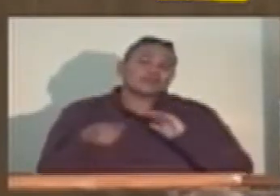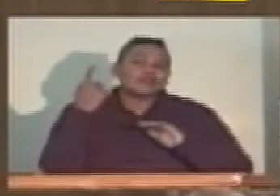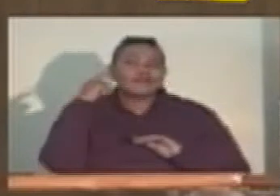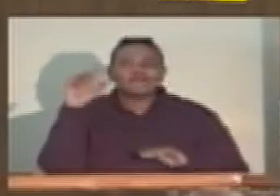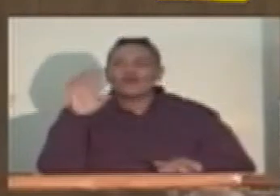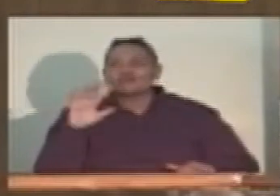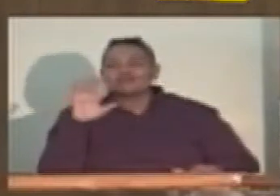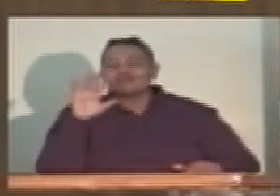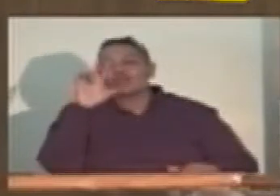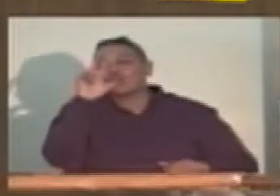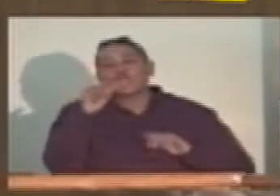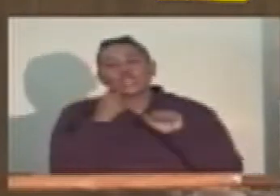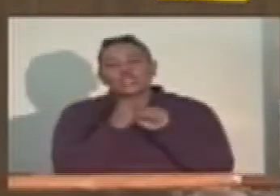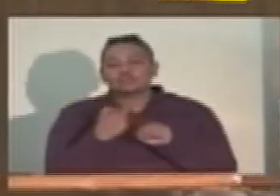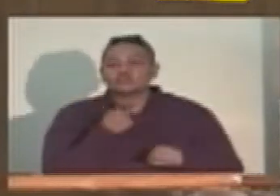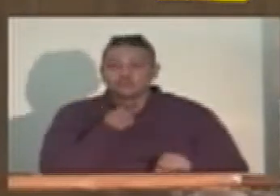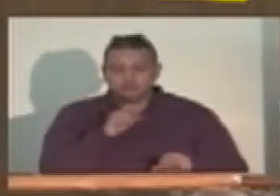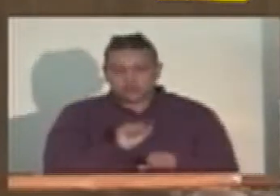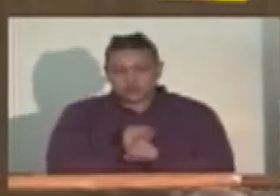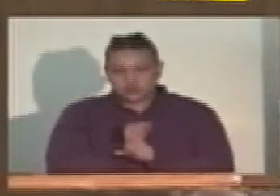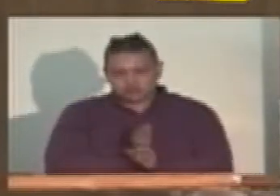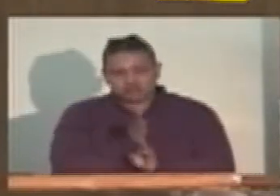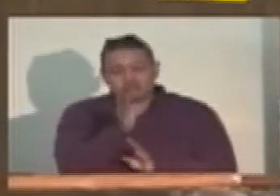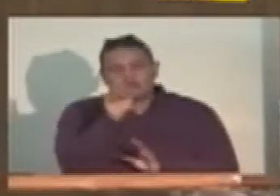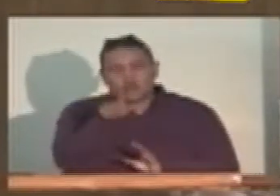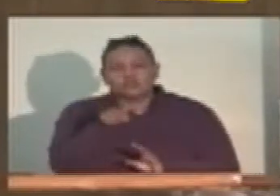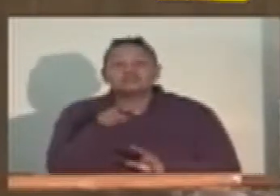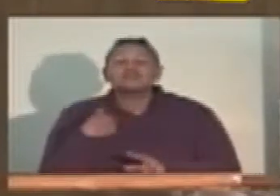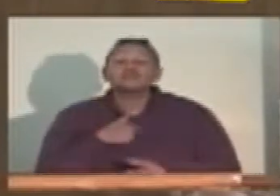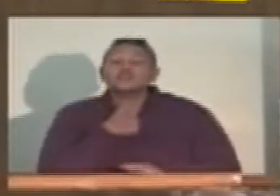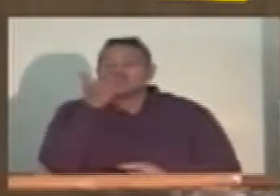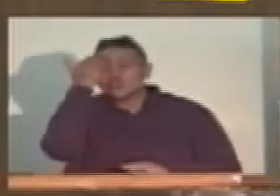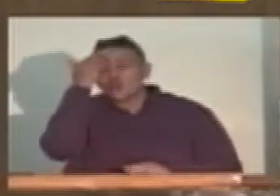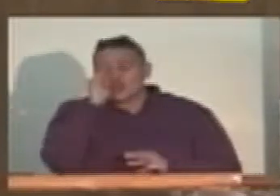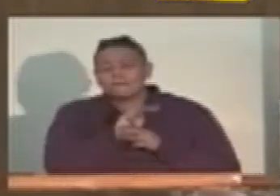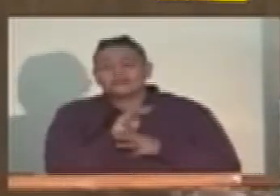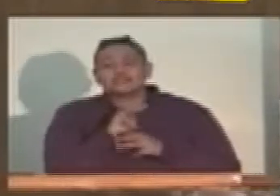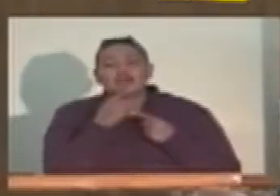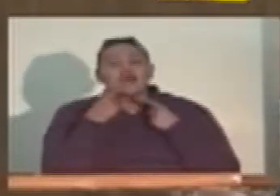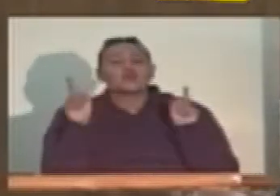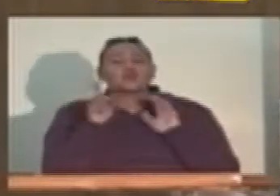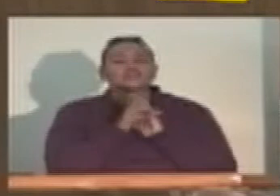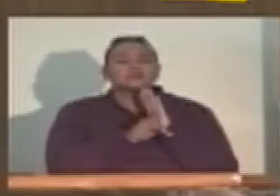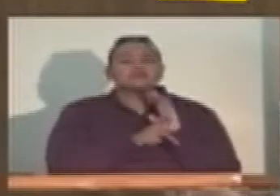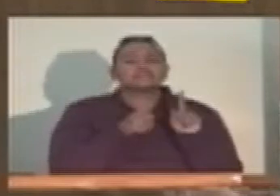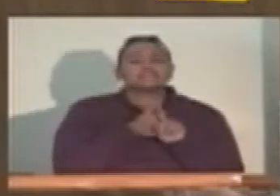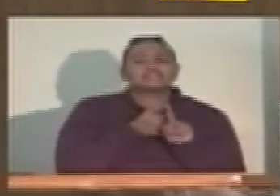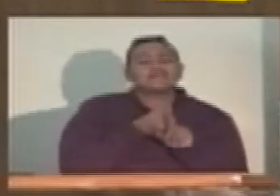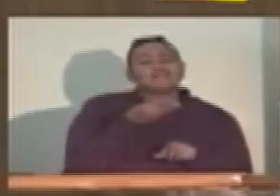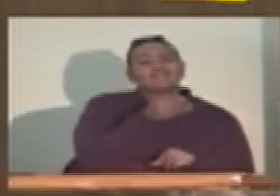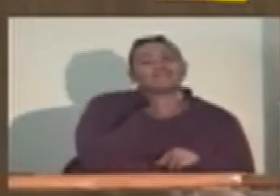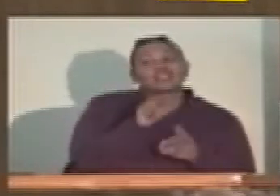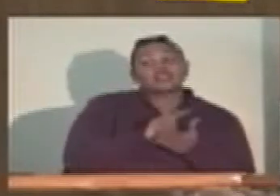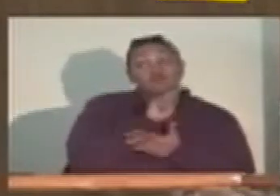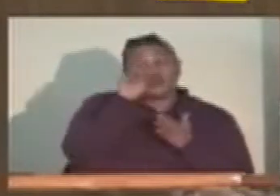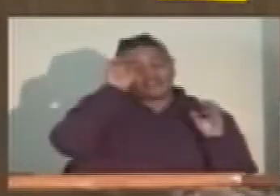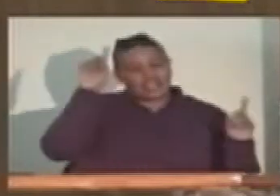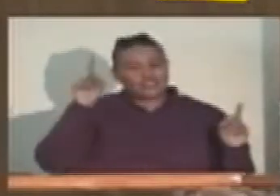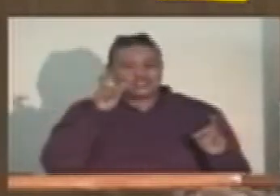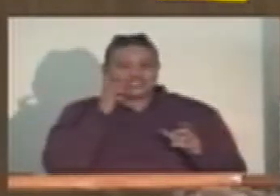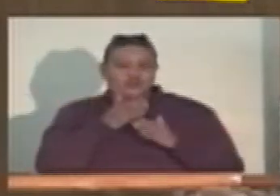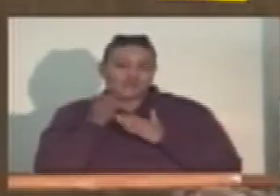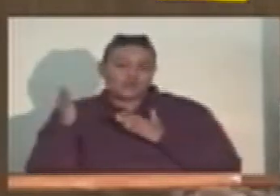at least 3 years. We know the ministers announced policy on financing of tertiary education over the